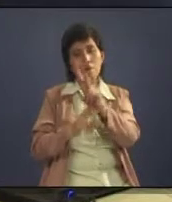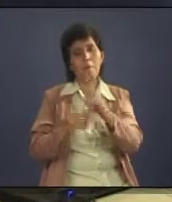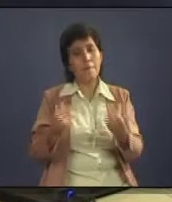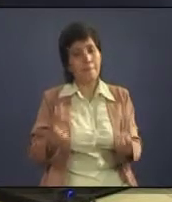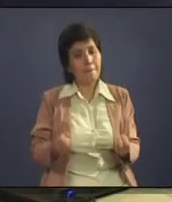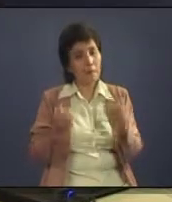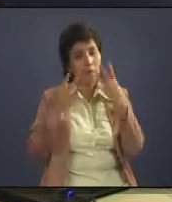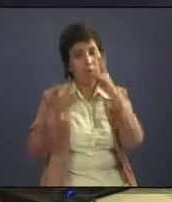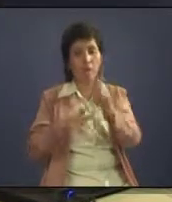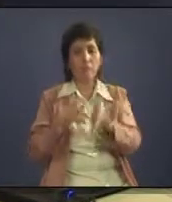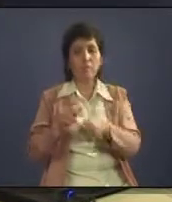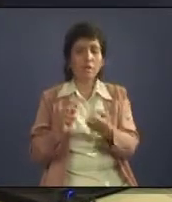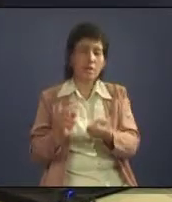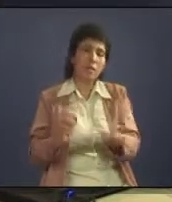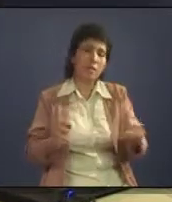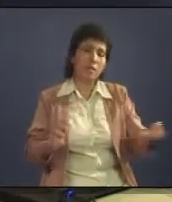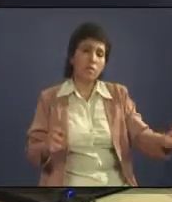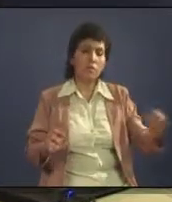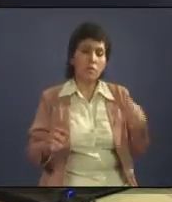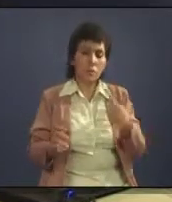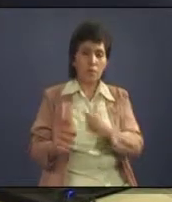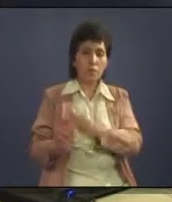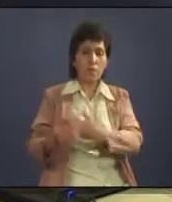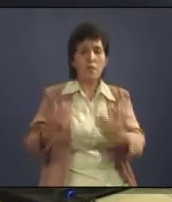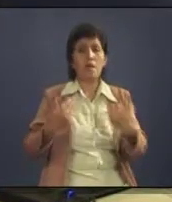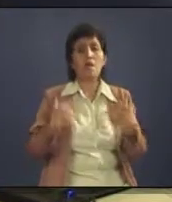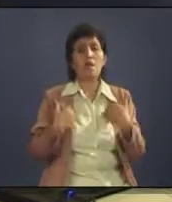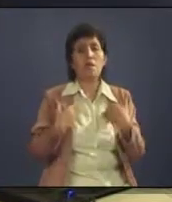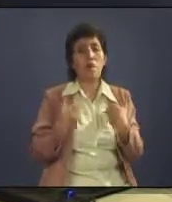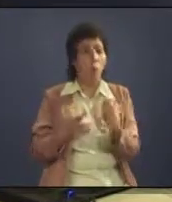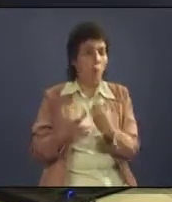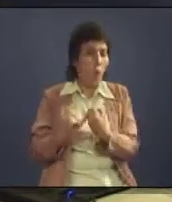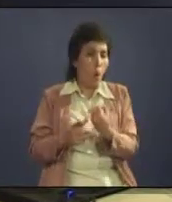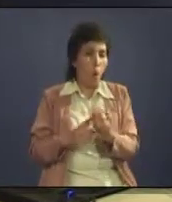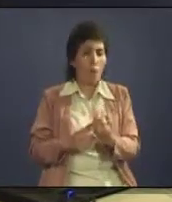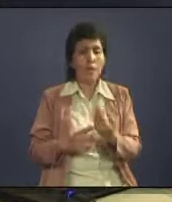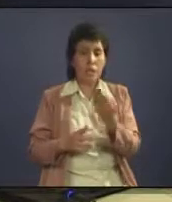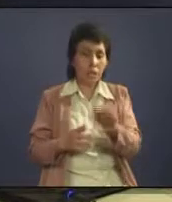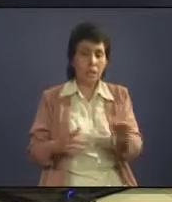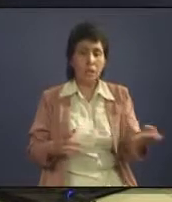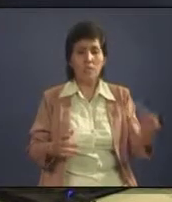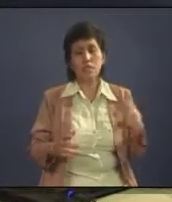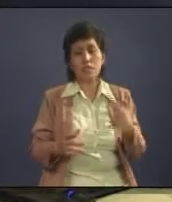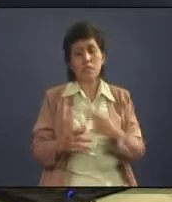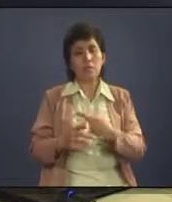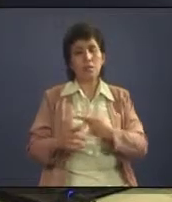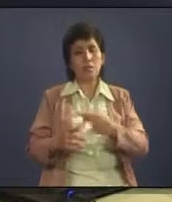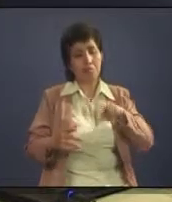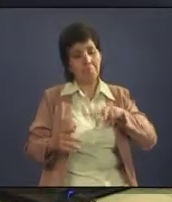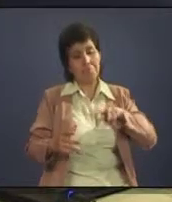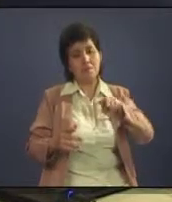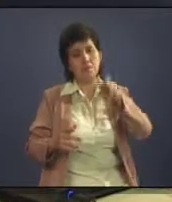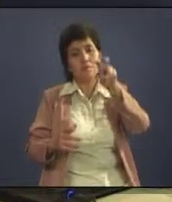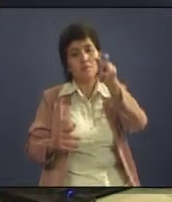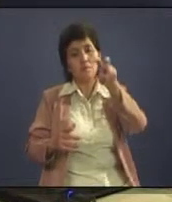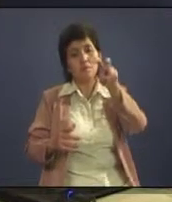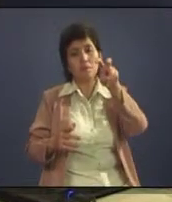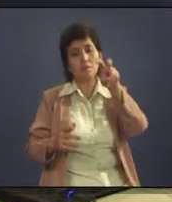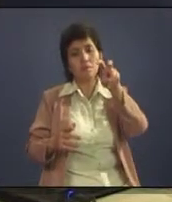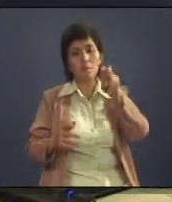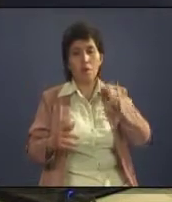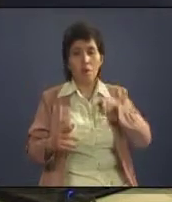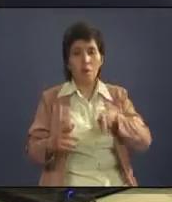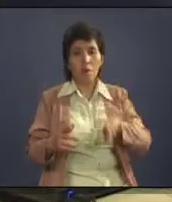at many of the equipments that we have, or the things that we have, like the staircase or